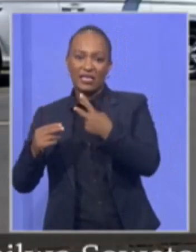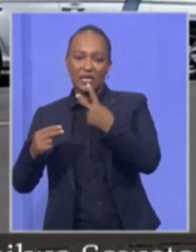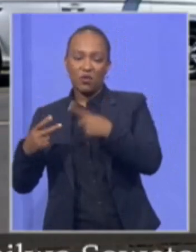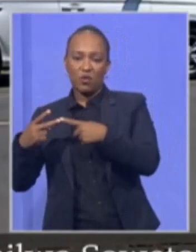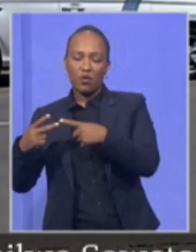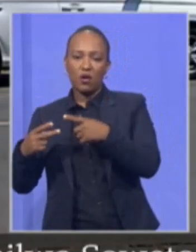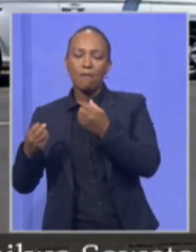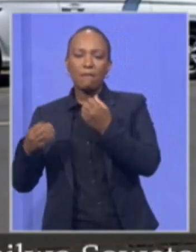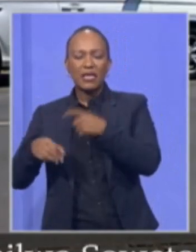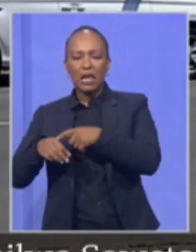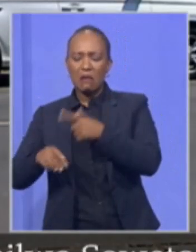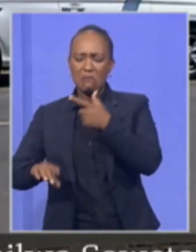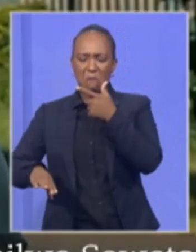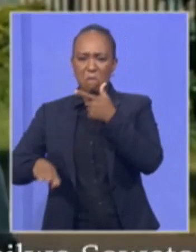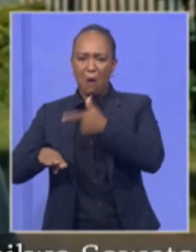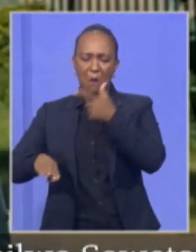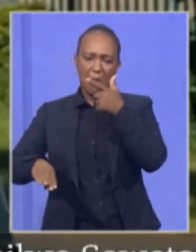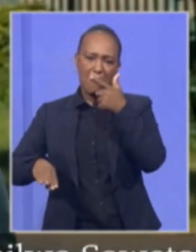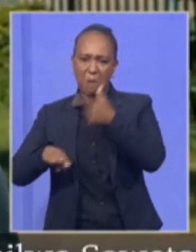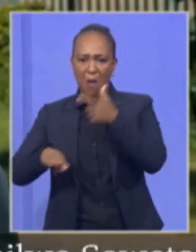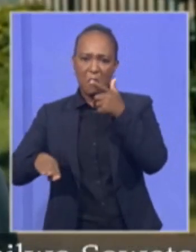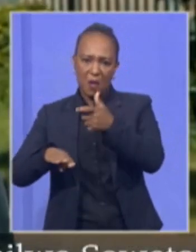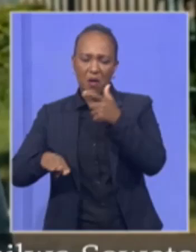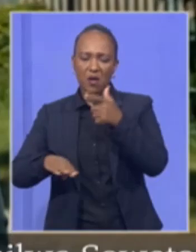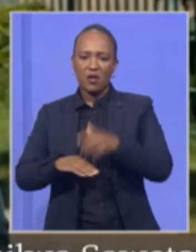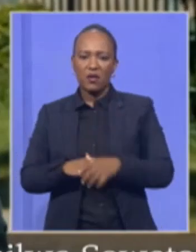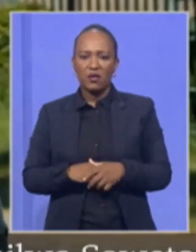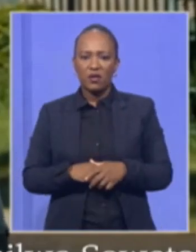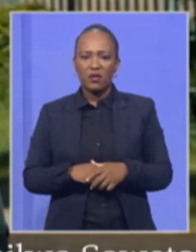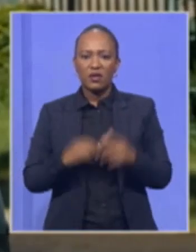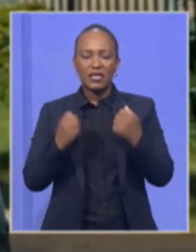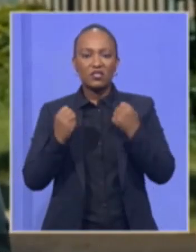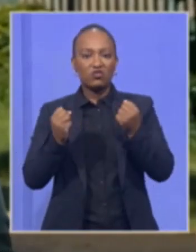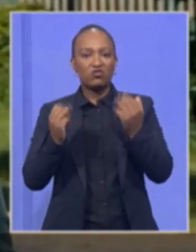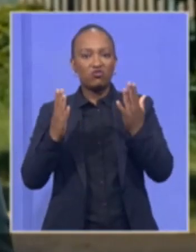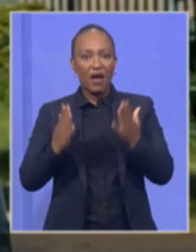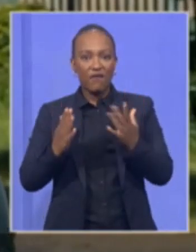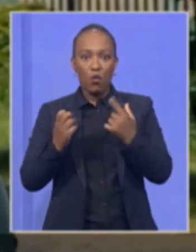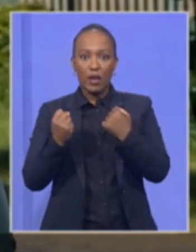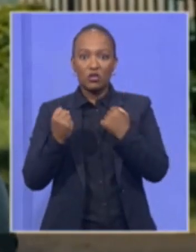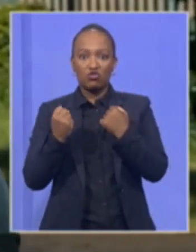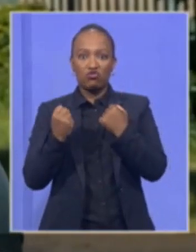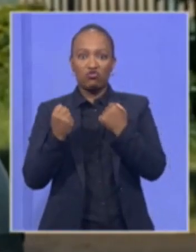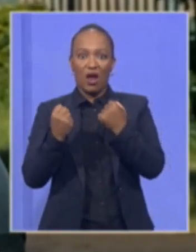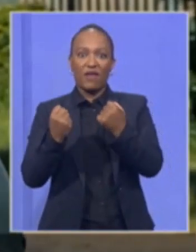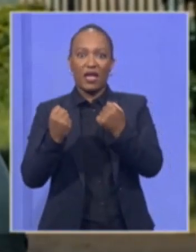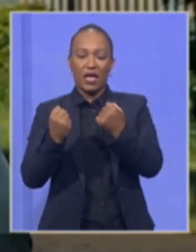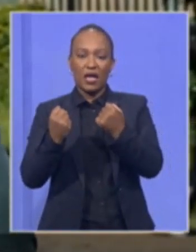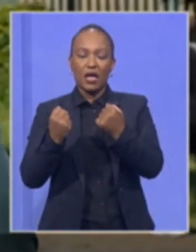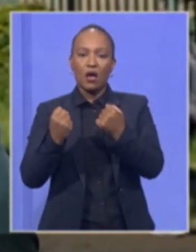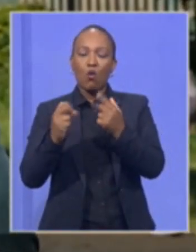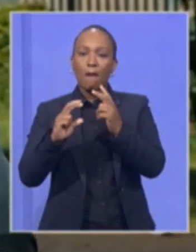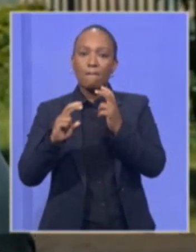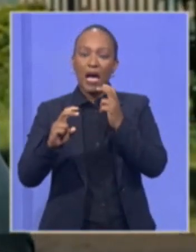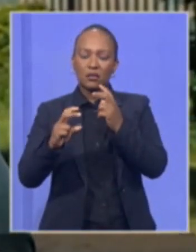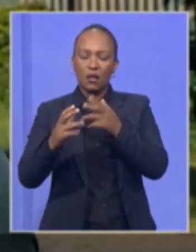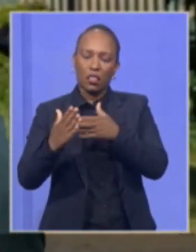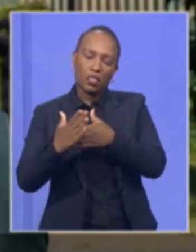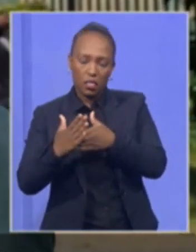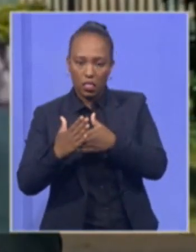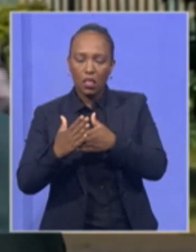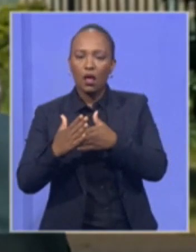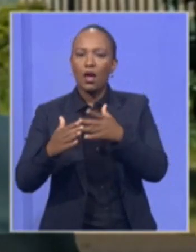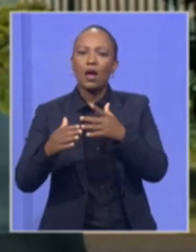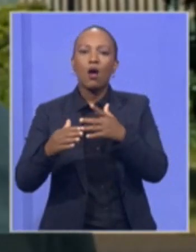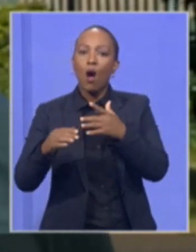thuntšha maga a mmalwa. The driver was shot whilst he was driving. When the bus got stuck, they came to finish him.